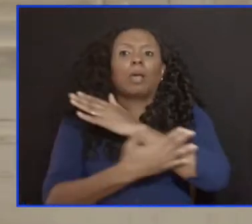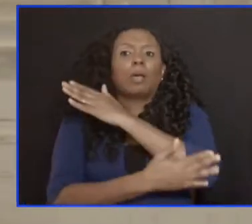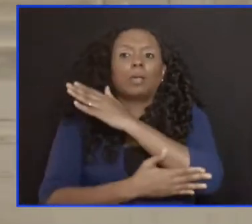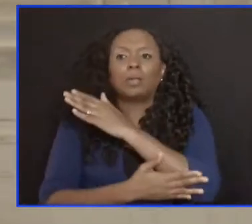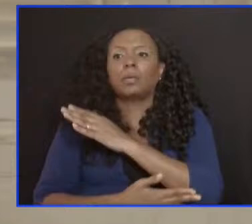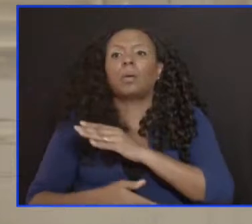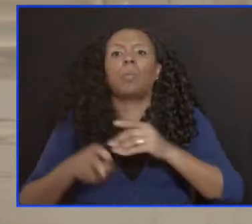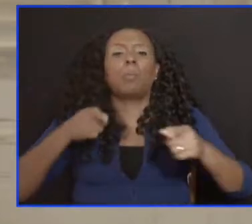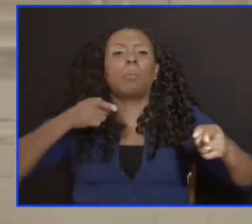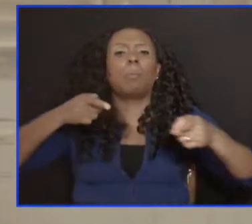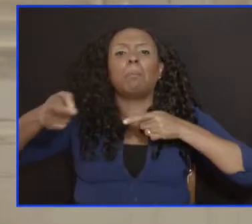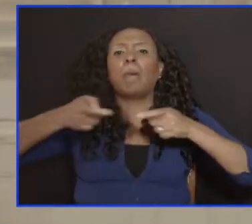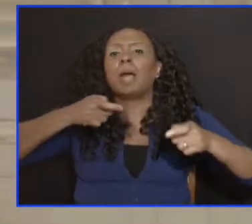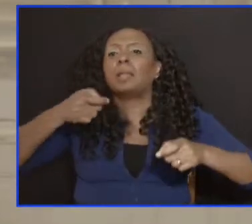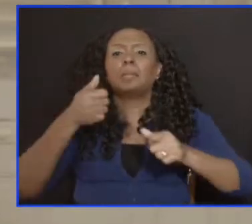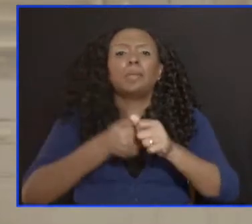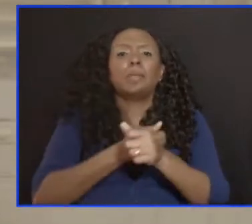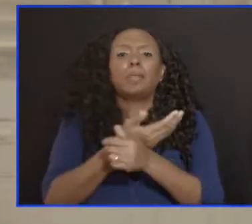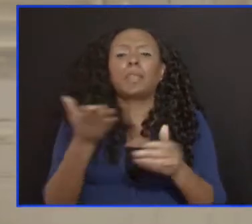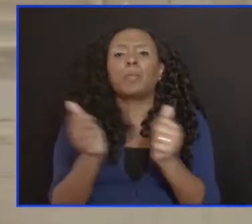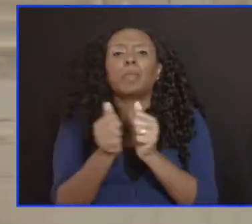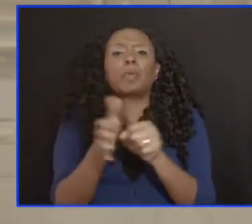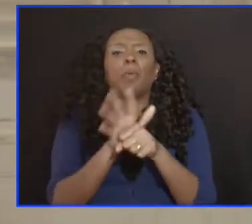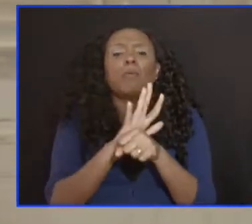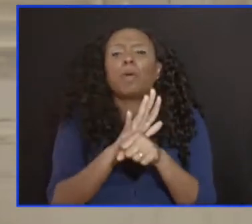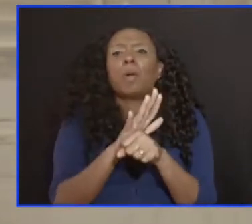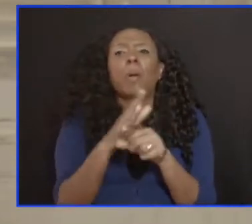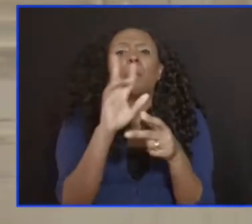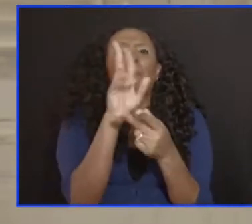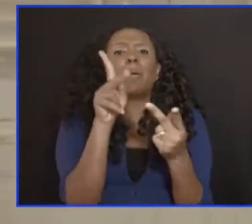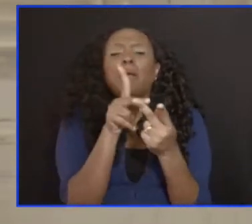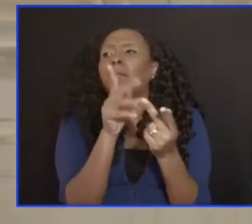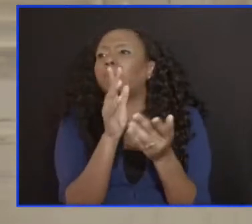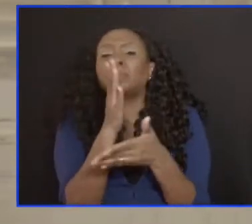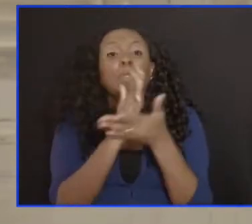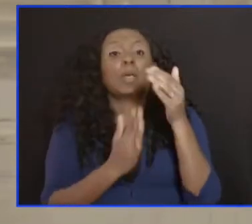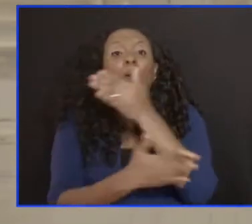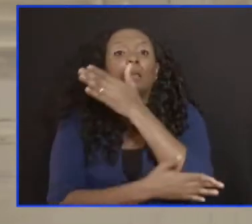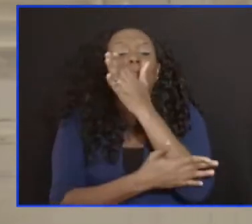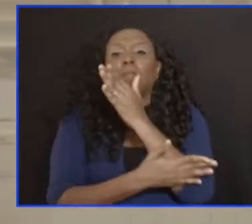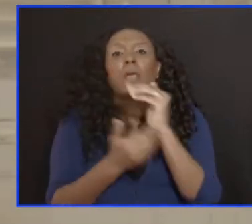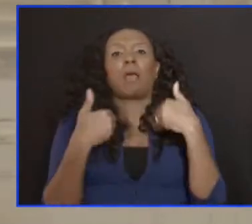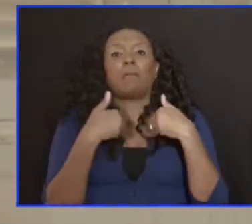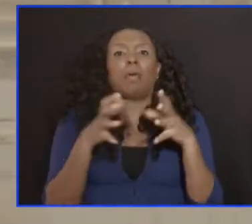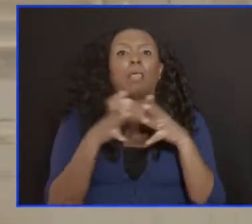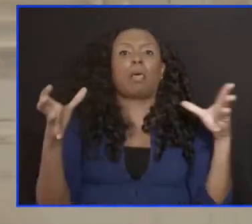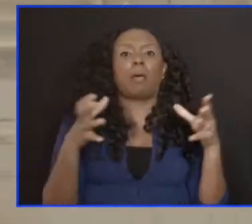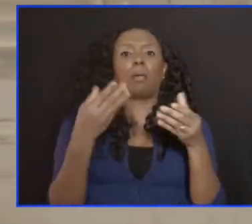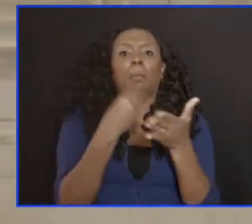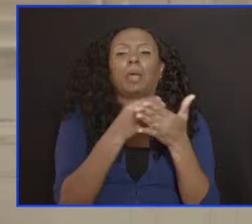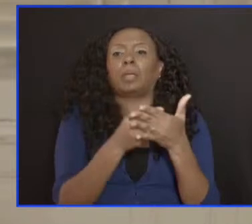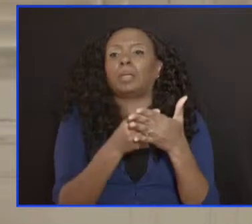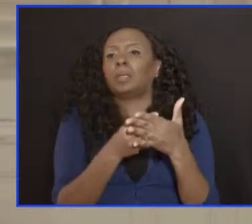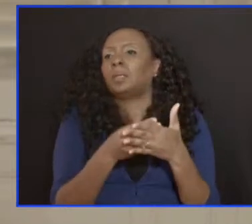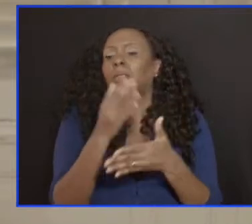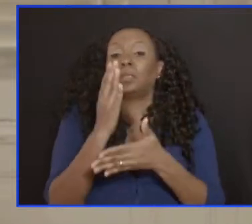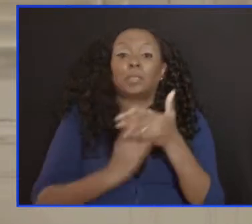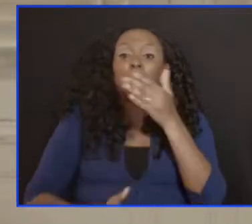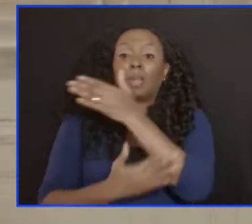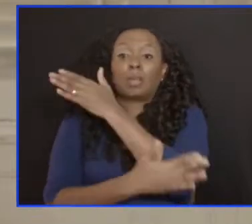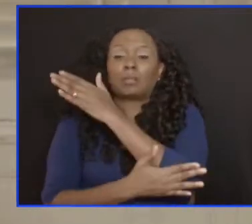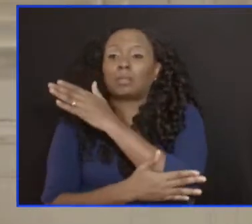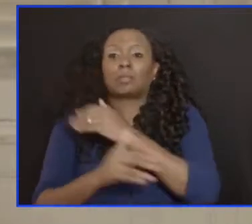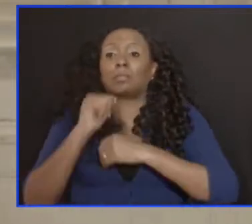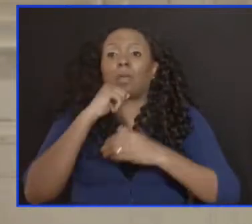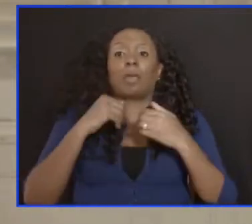managed COVID with perfection. None. Those who had money, those who didn't. Those who had 20 patients, those who had